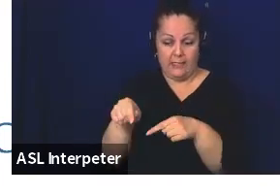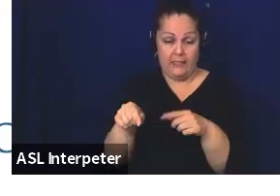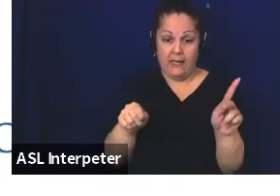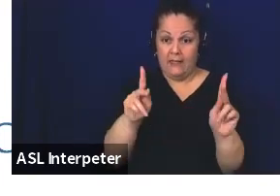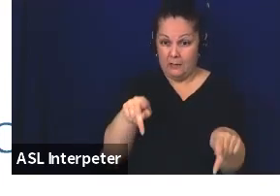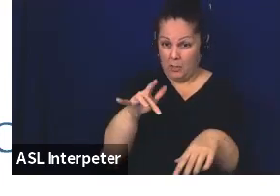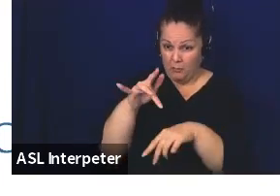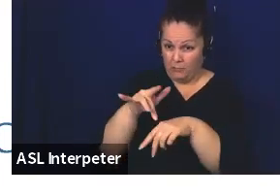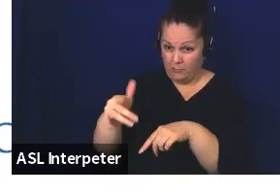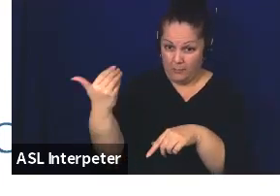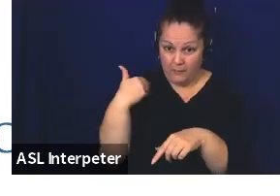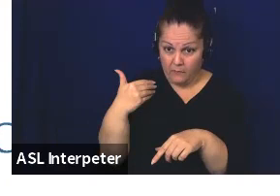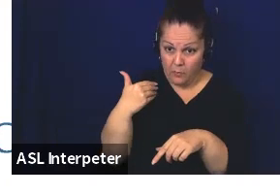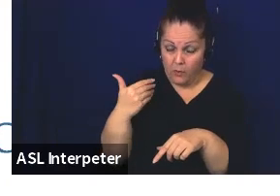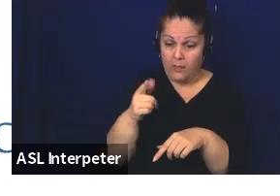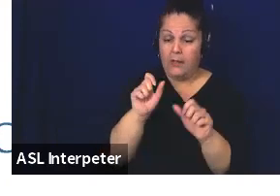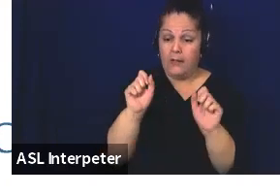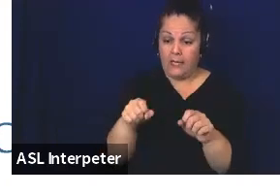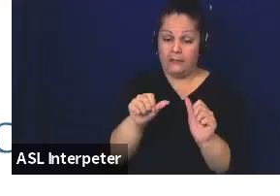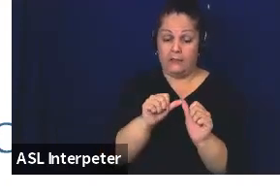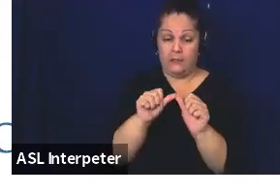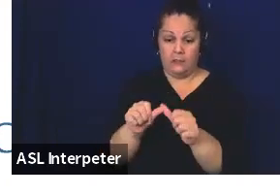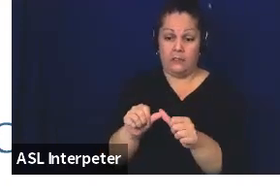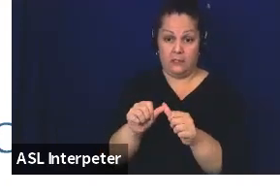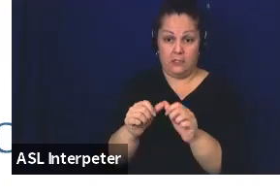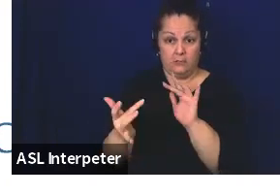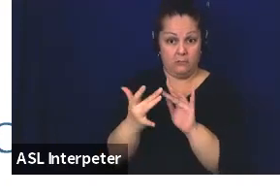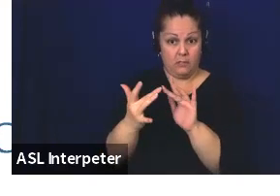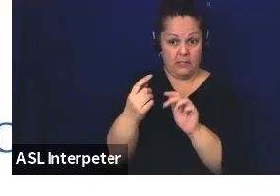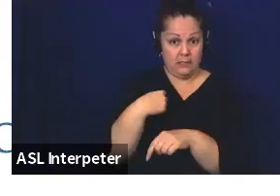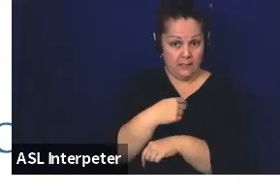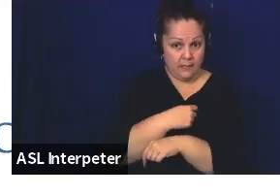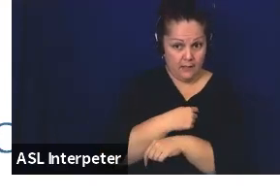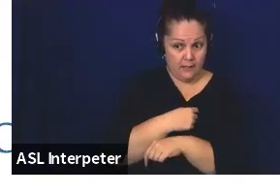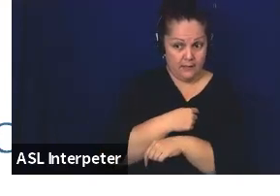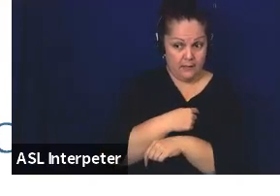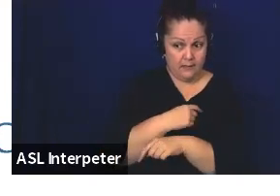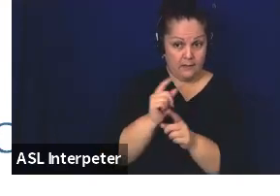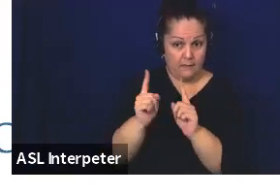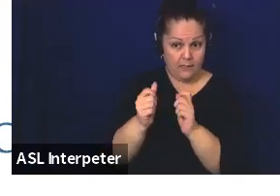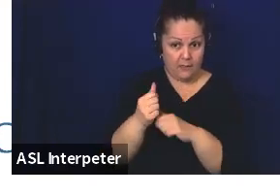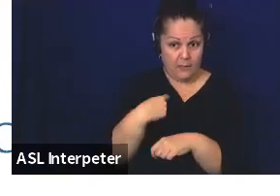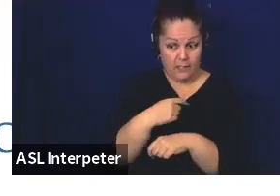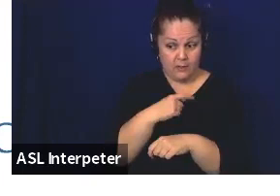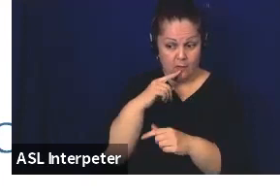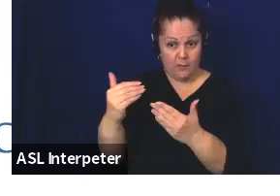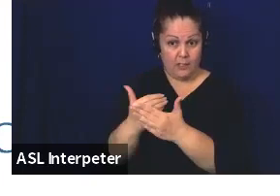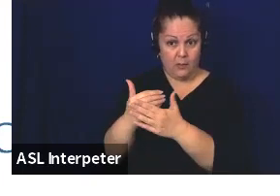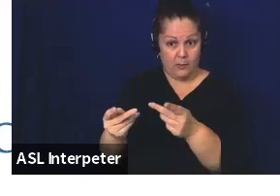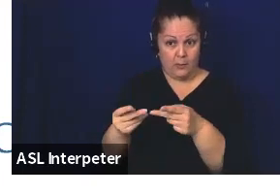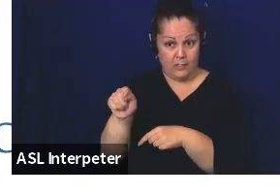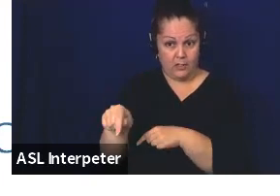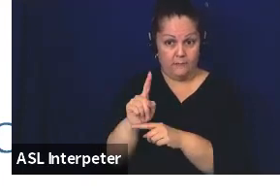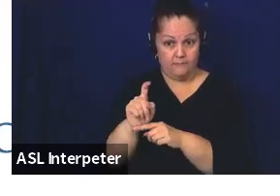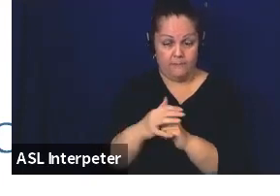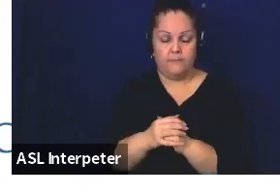there before? And are they able to continue conversing with us and contacting us from this new location?